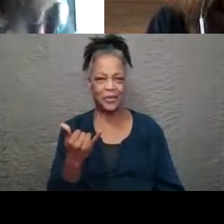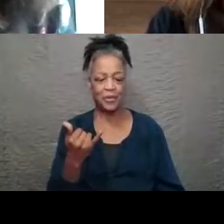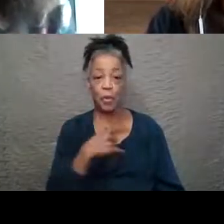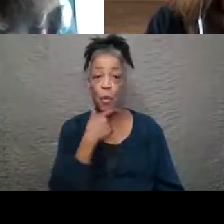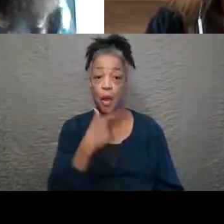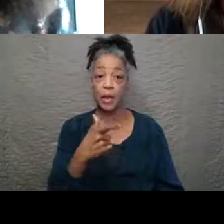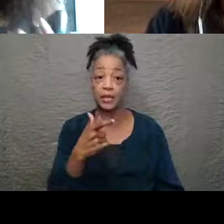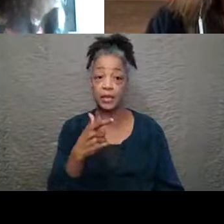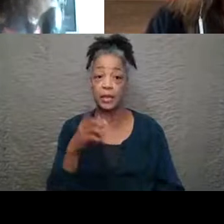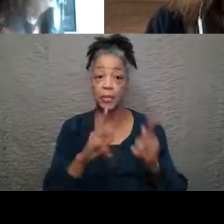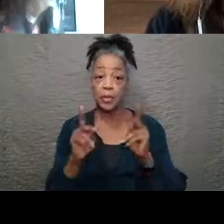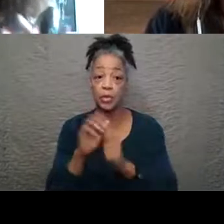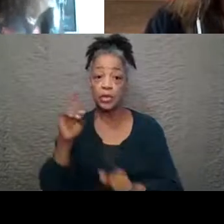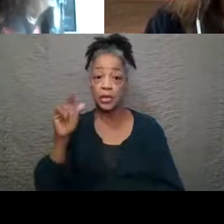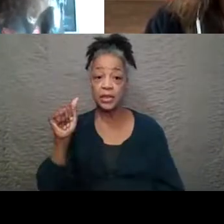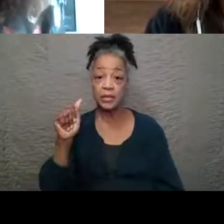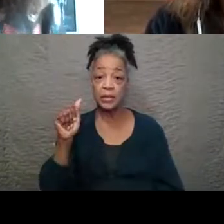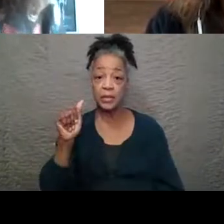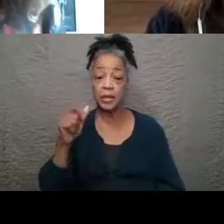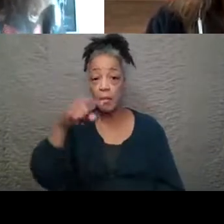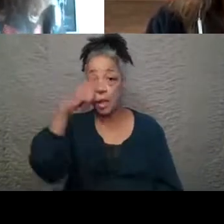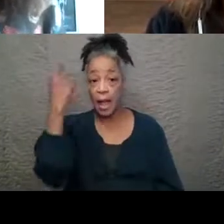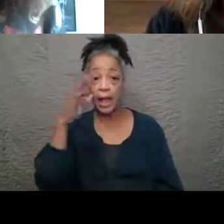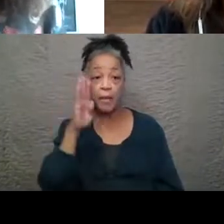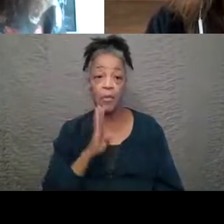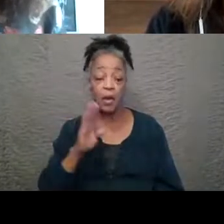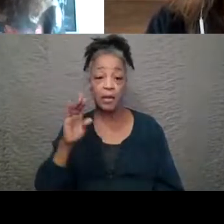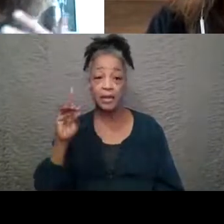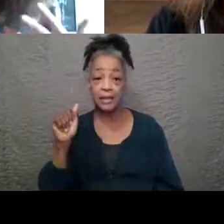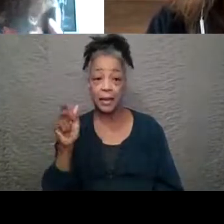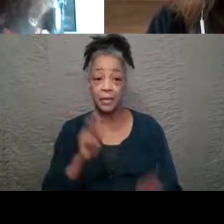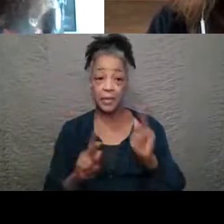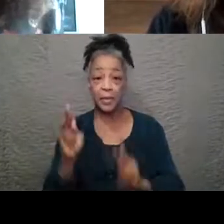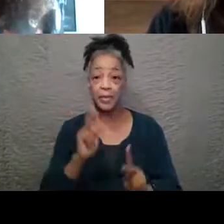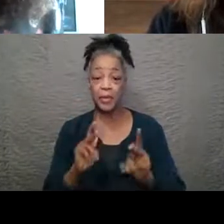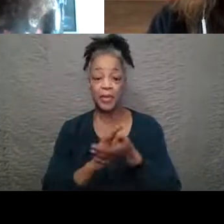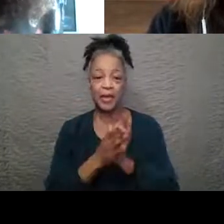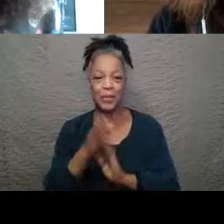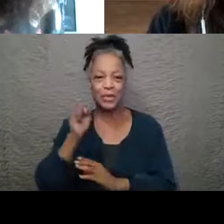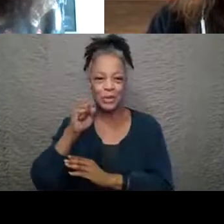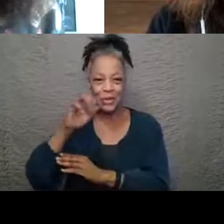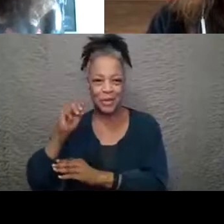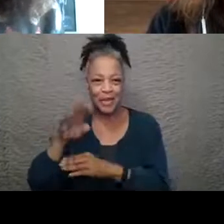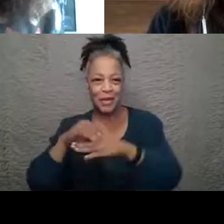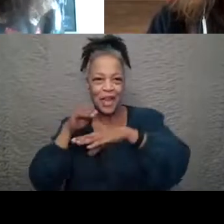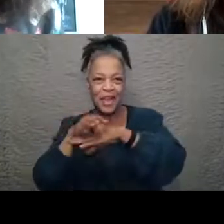disabled folks, particularly Black and Brown disabled folks, become social media